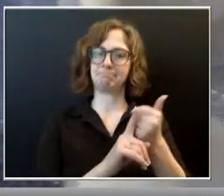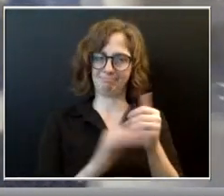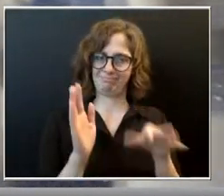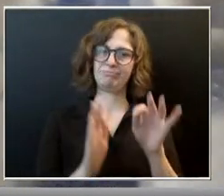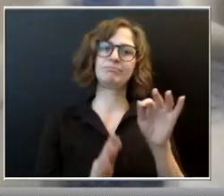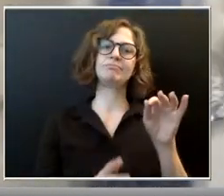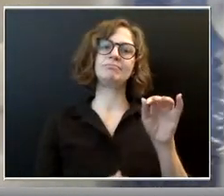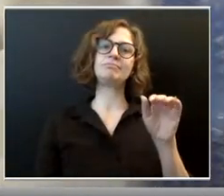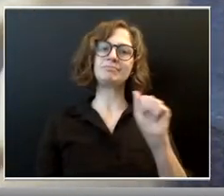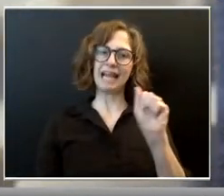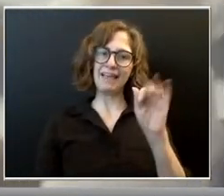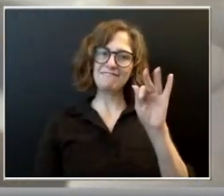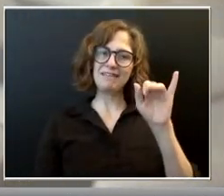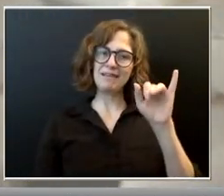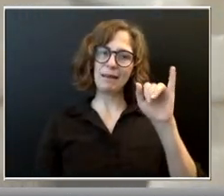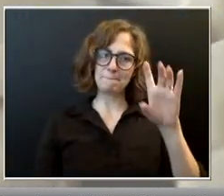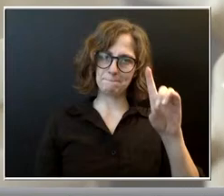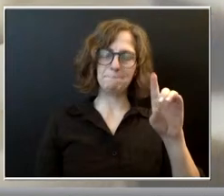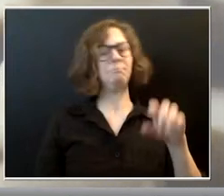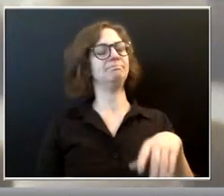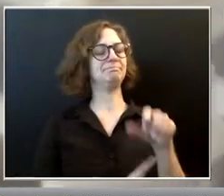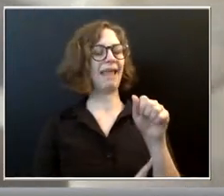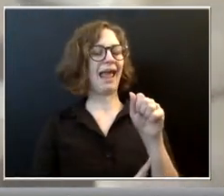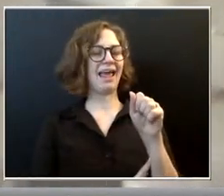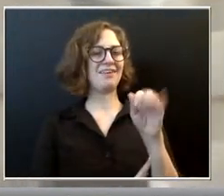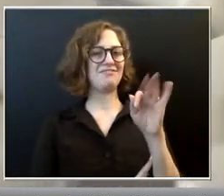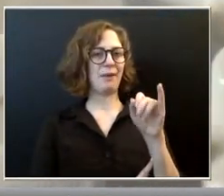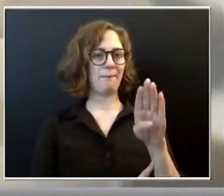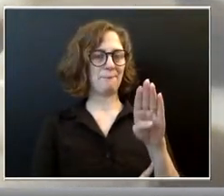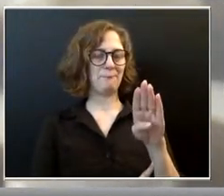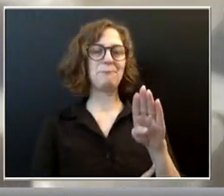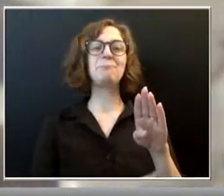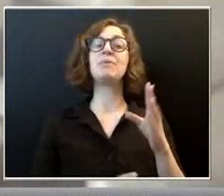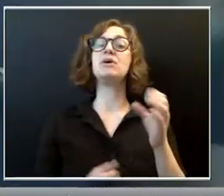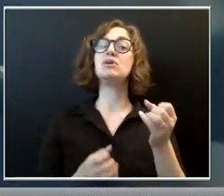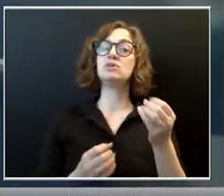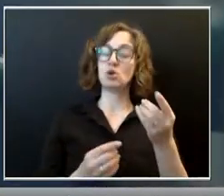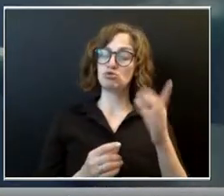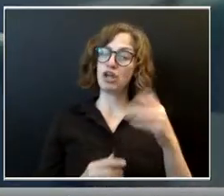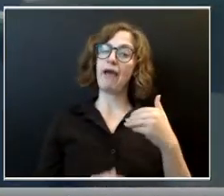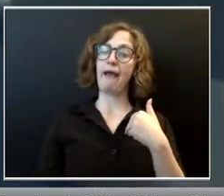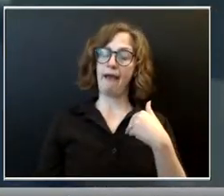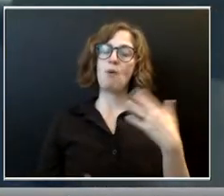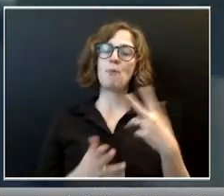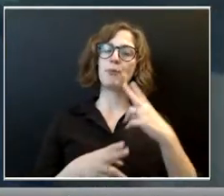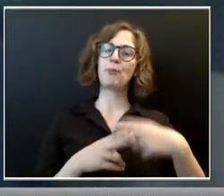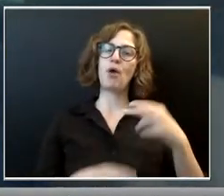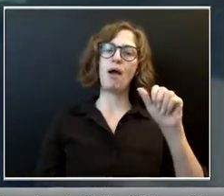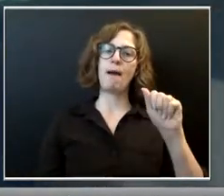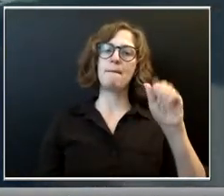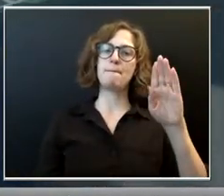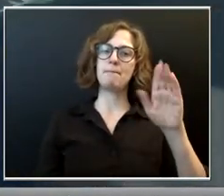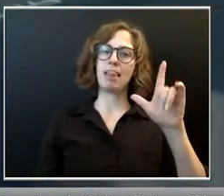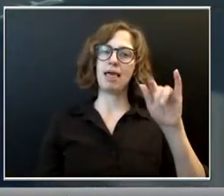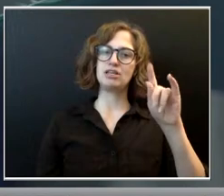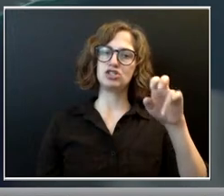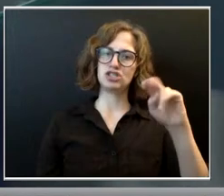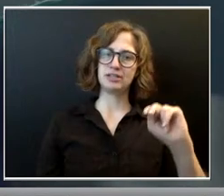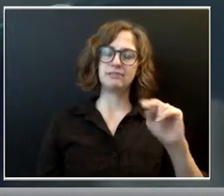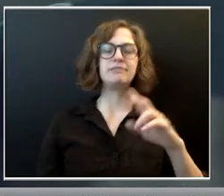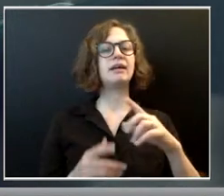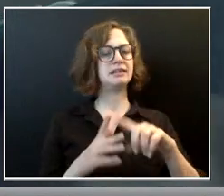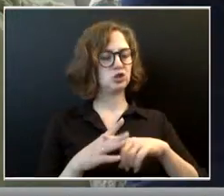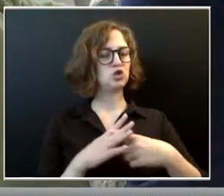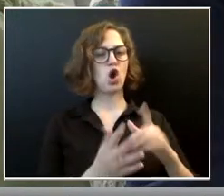ablation and was put on heart medication. Crisis averted, she thought. Then came the diabetes diagnosis. I